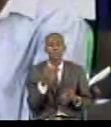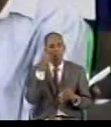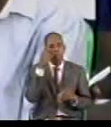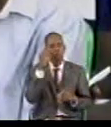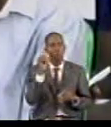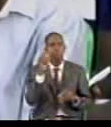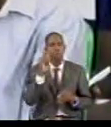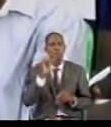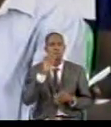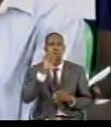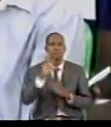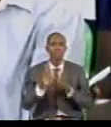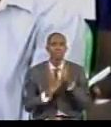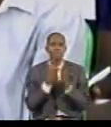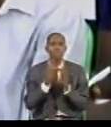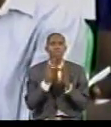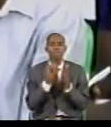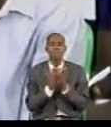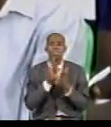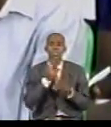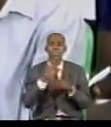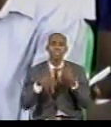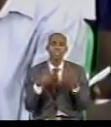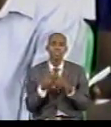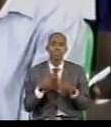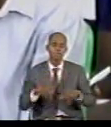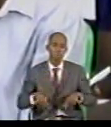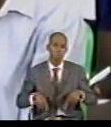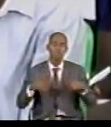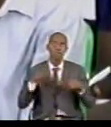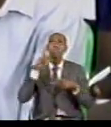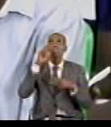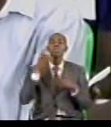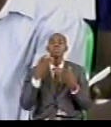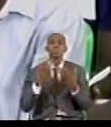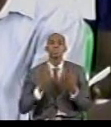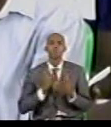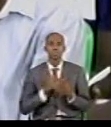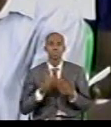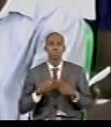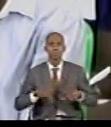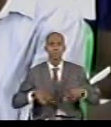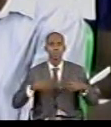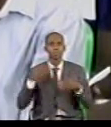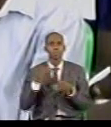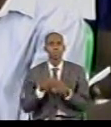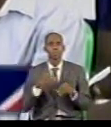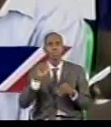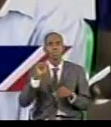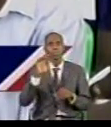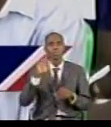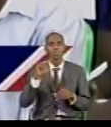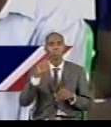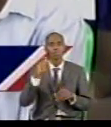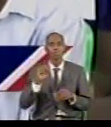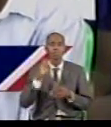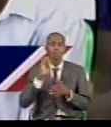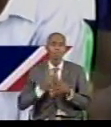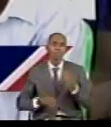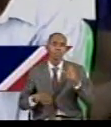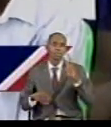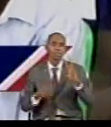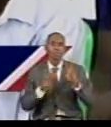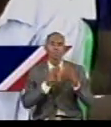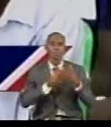of life he wants us to live. Acts chapter 6, reading from verse 8.